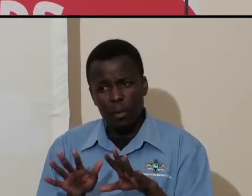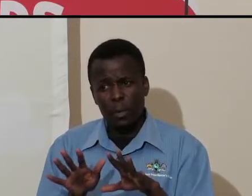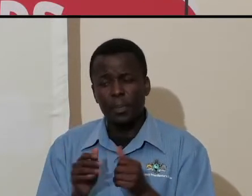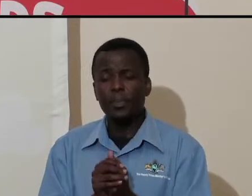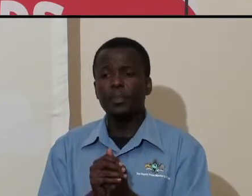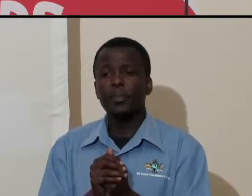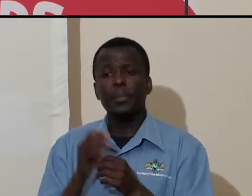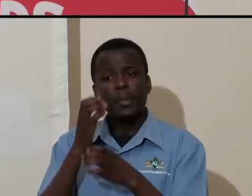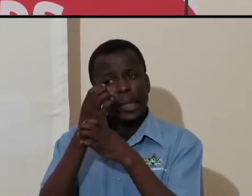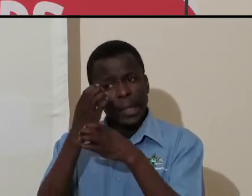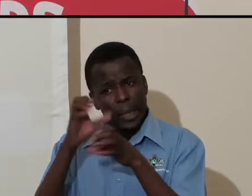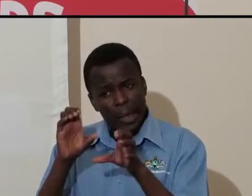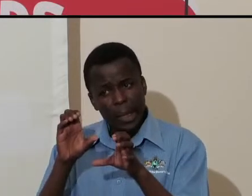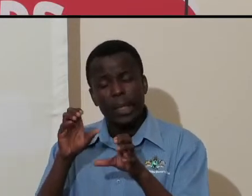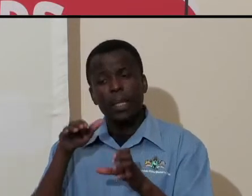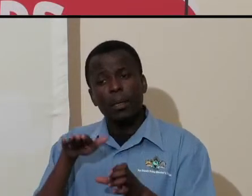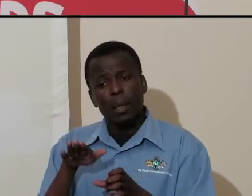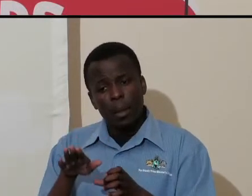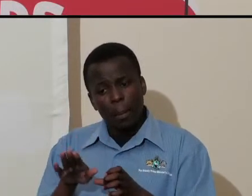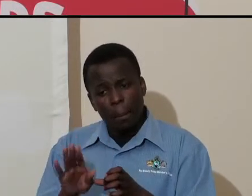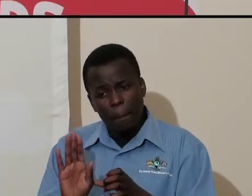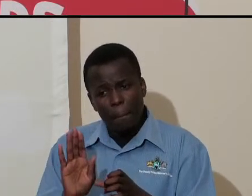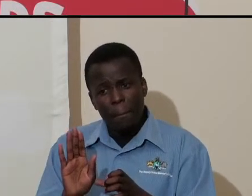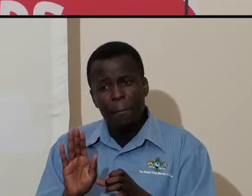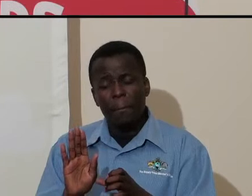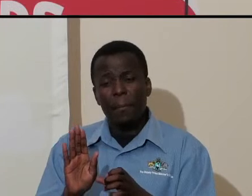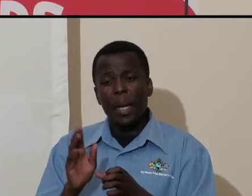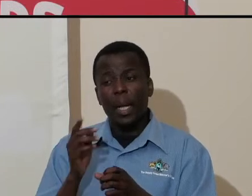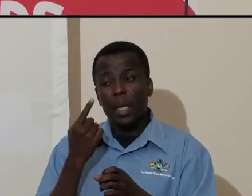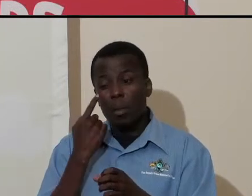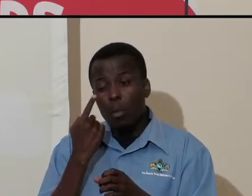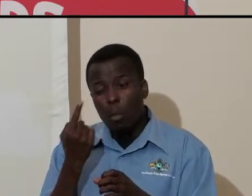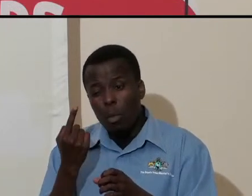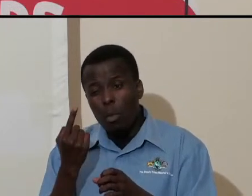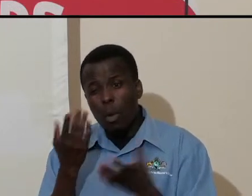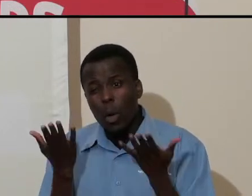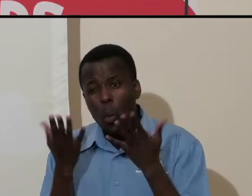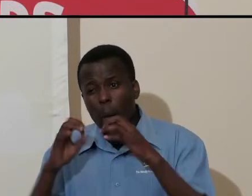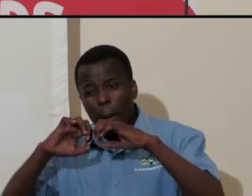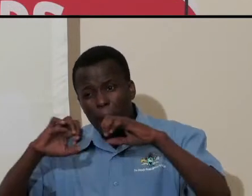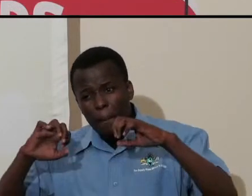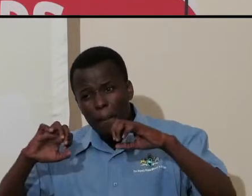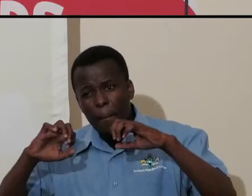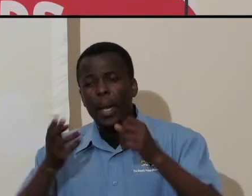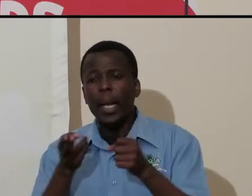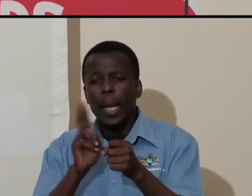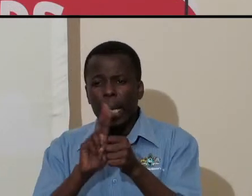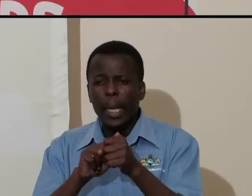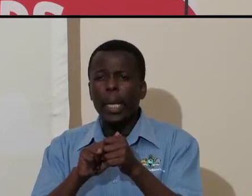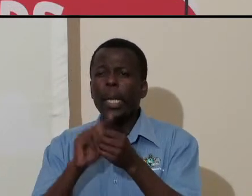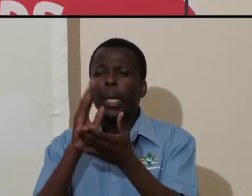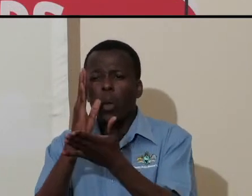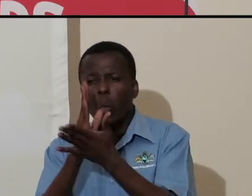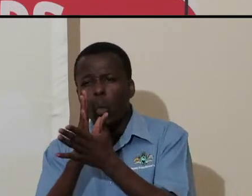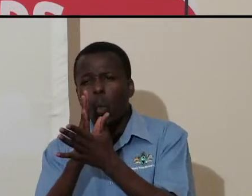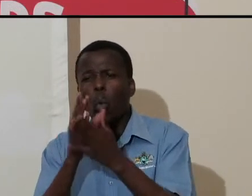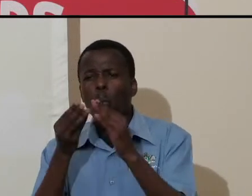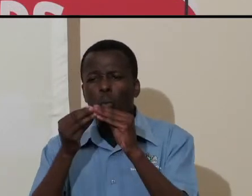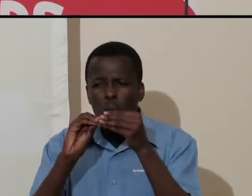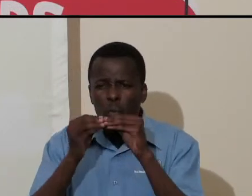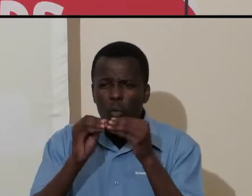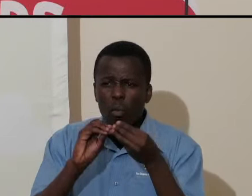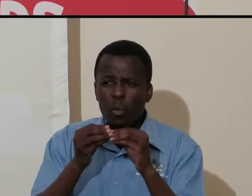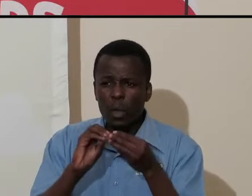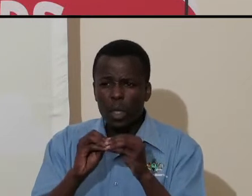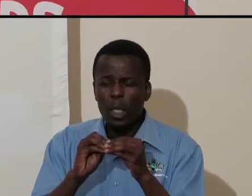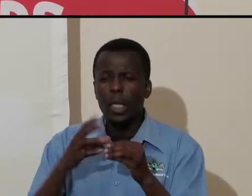solidarity, to close the HIV resource gap, and to increase annual HIV investments in low and middle income